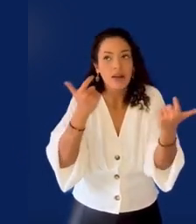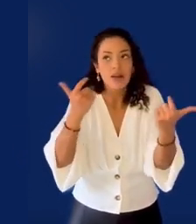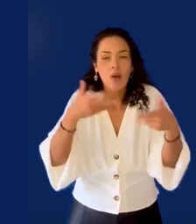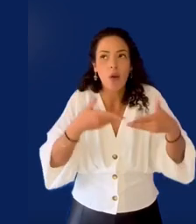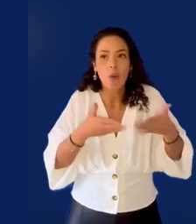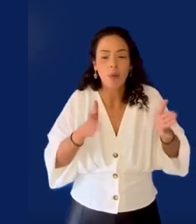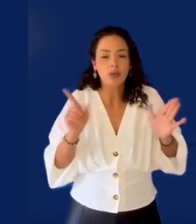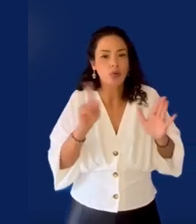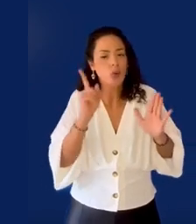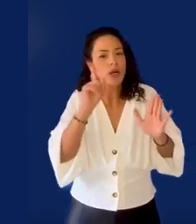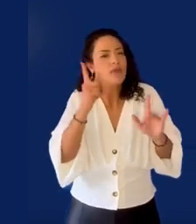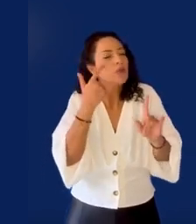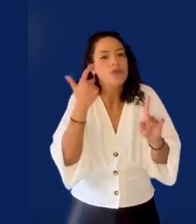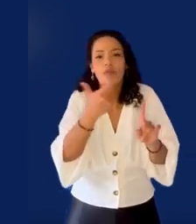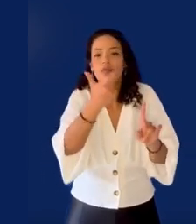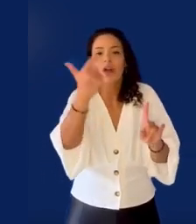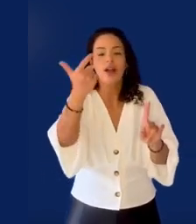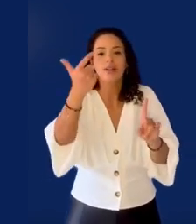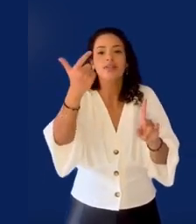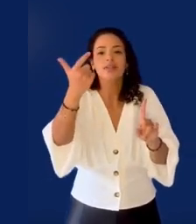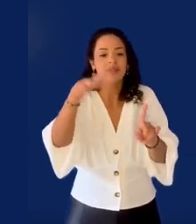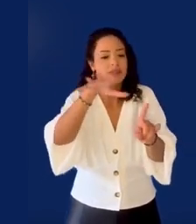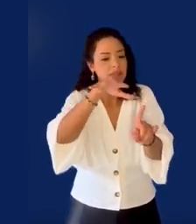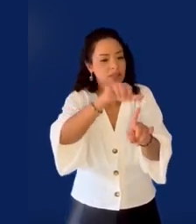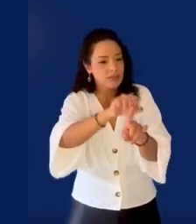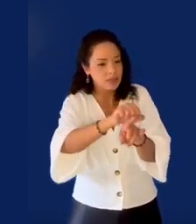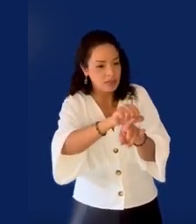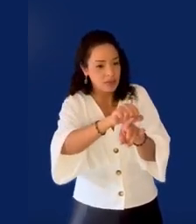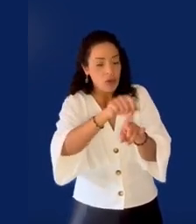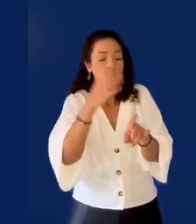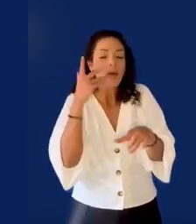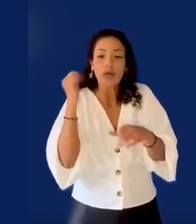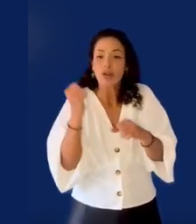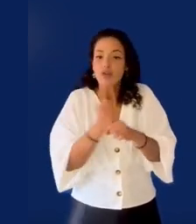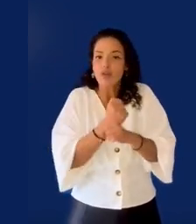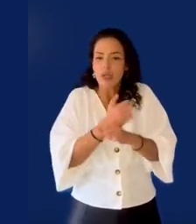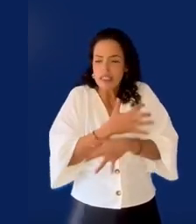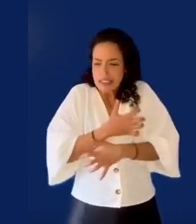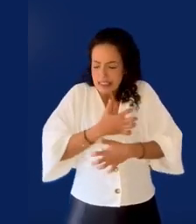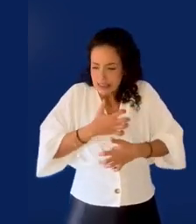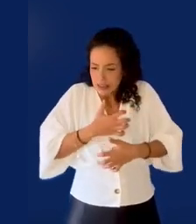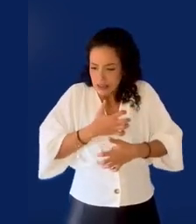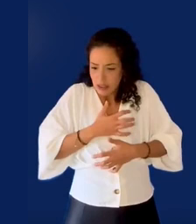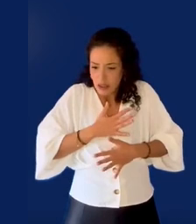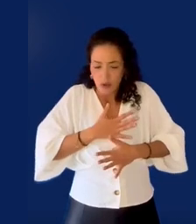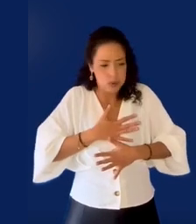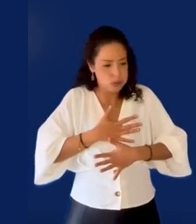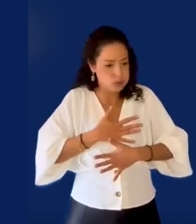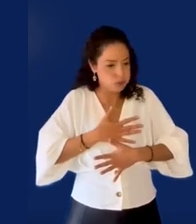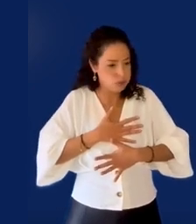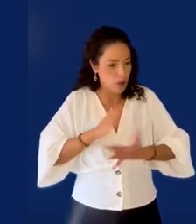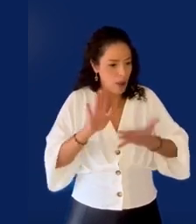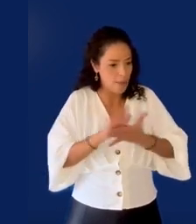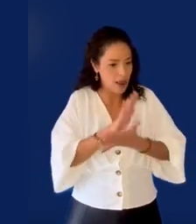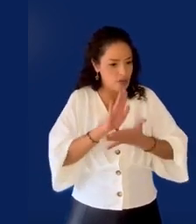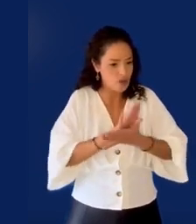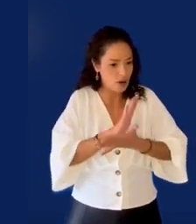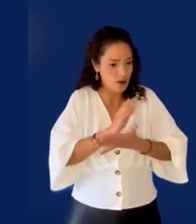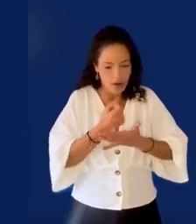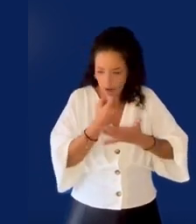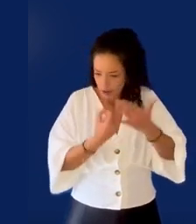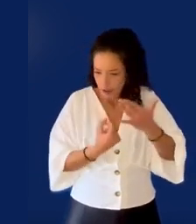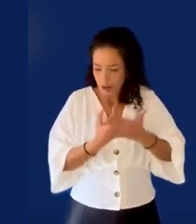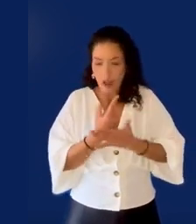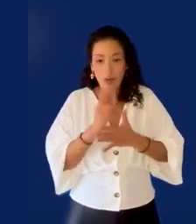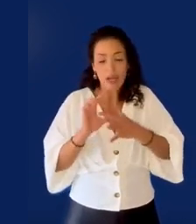to whatever we might find there. In doing so, demons are quietened and joy and pleasure are able to emerge instead as we reconnect with